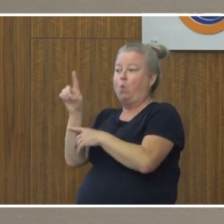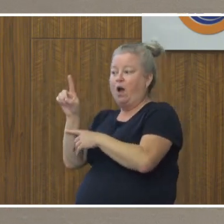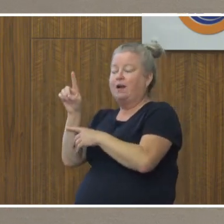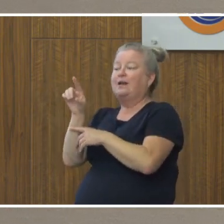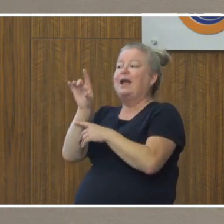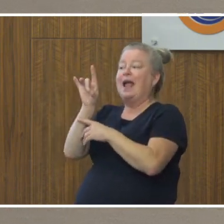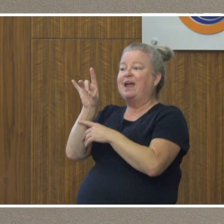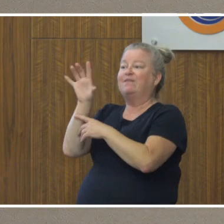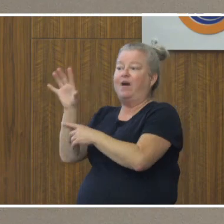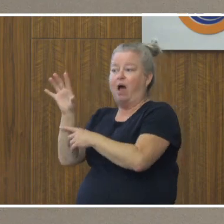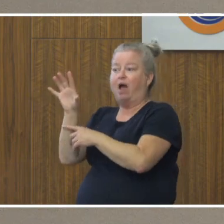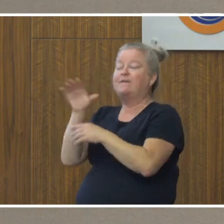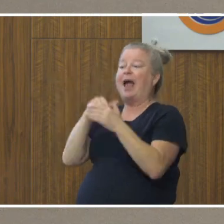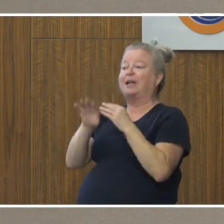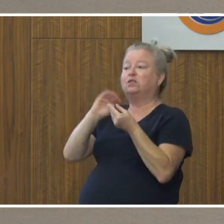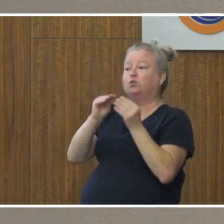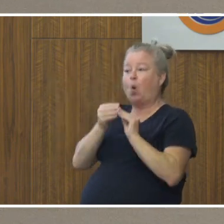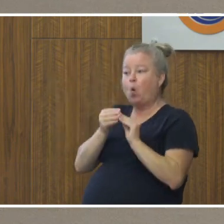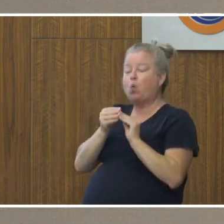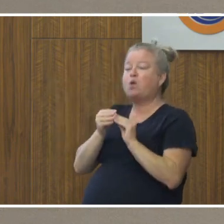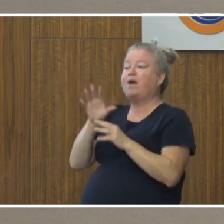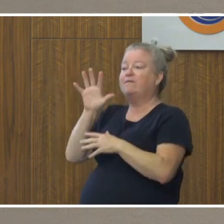844-291-4185, access code